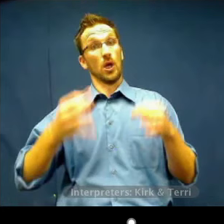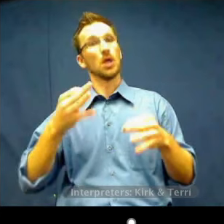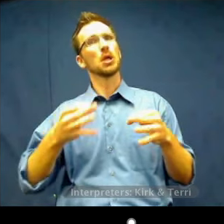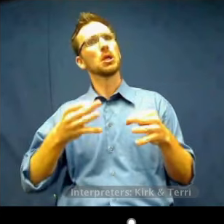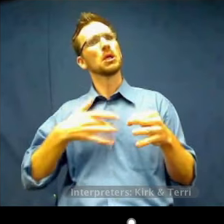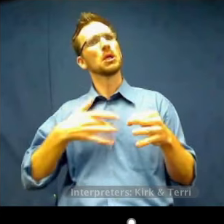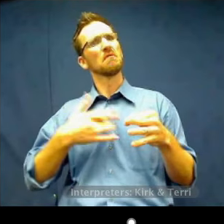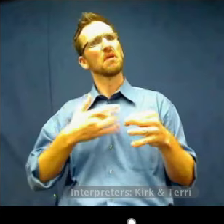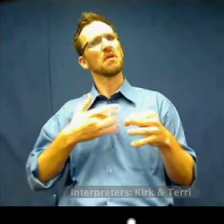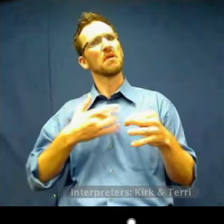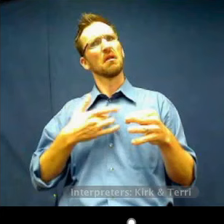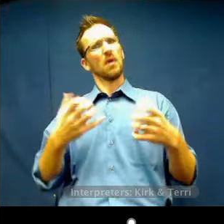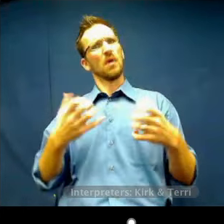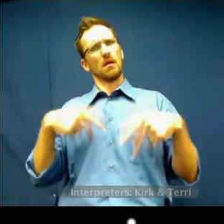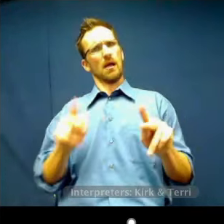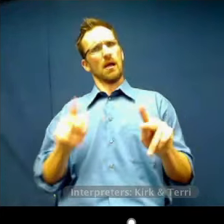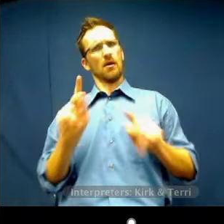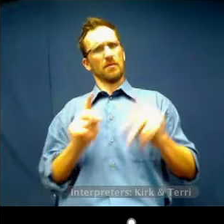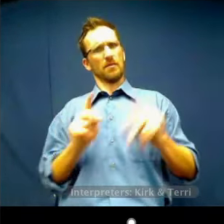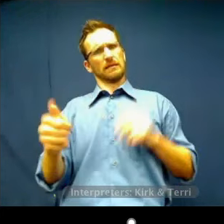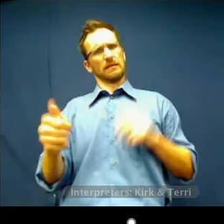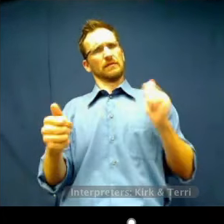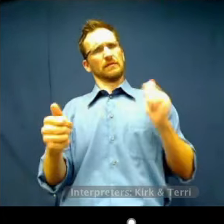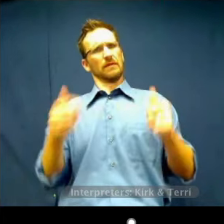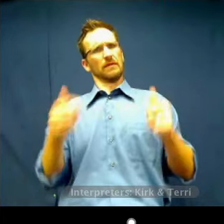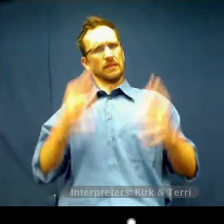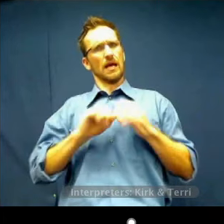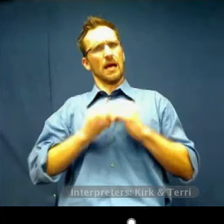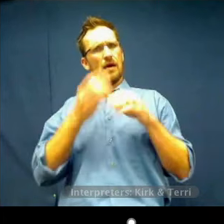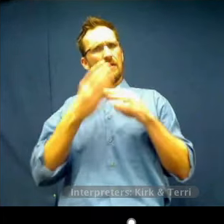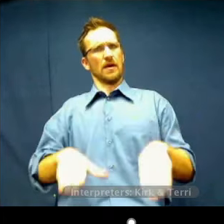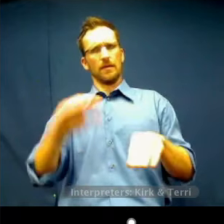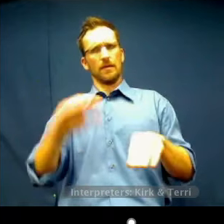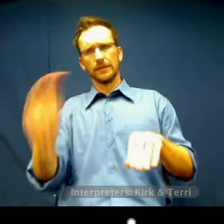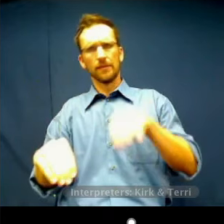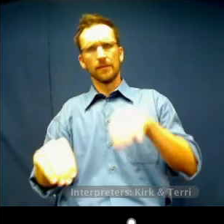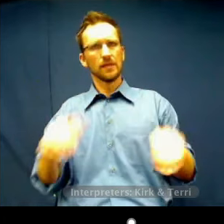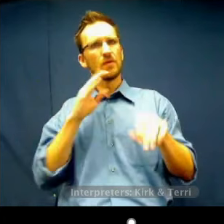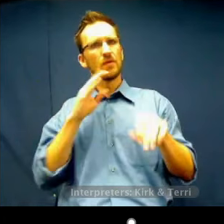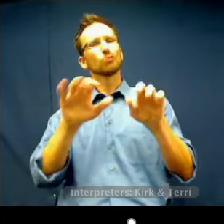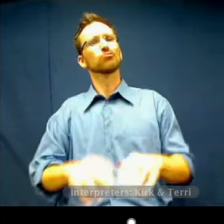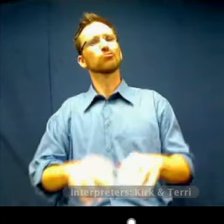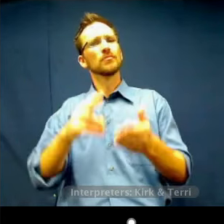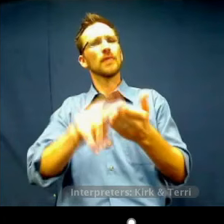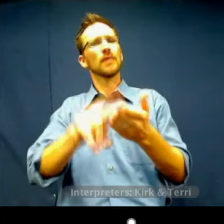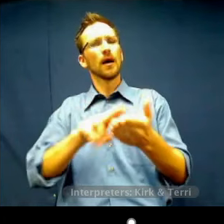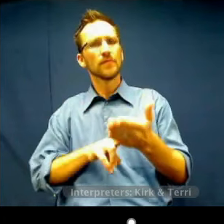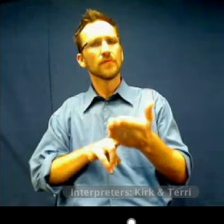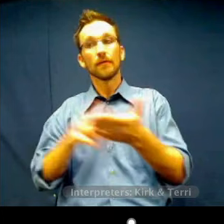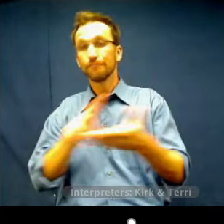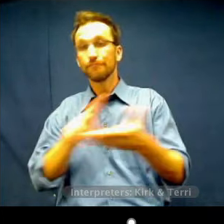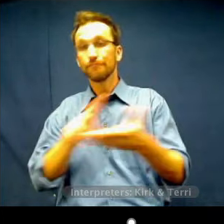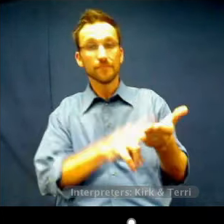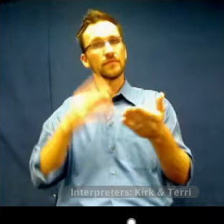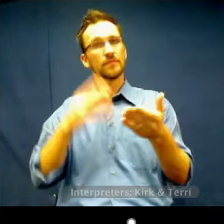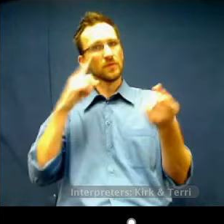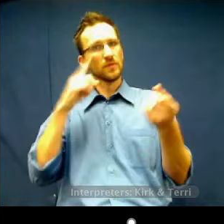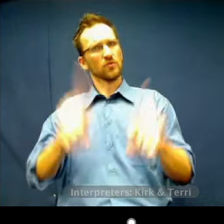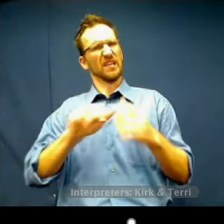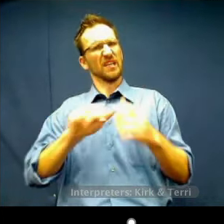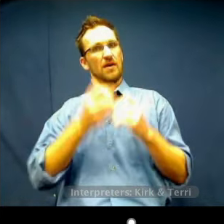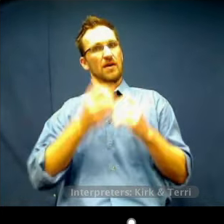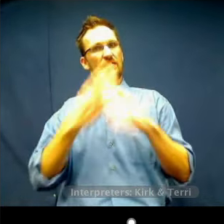they see fit. And they just write it down in a contract, a property settlement agreement. And that's how